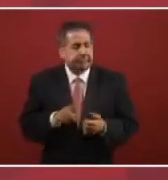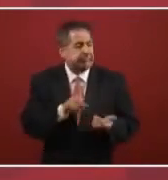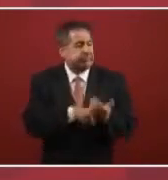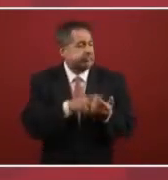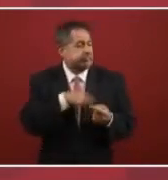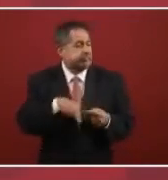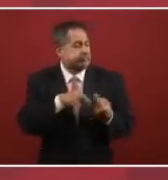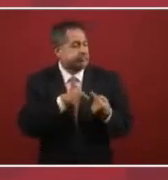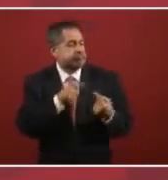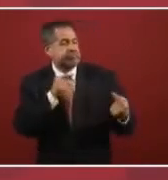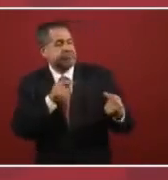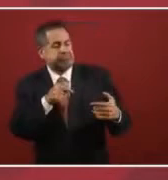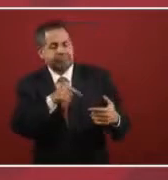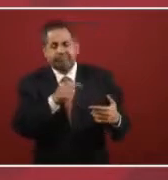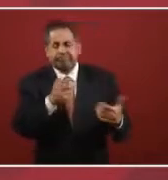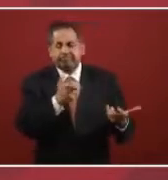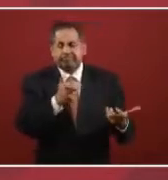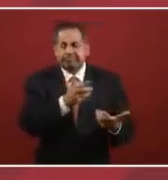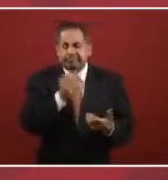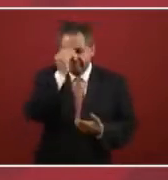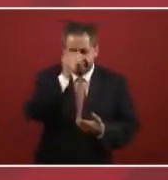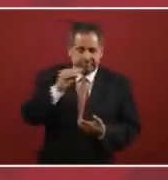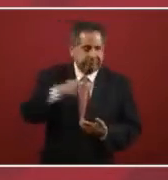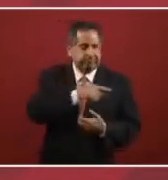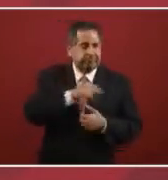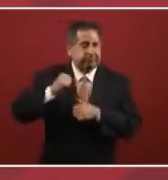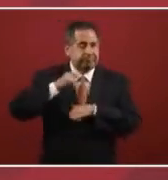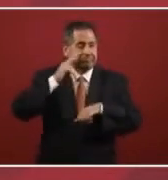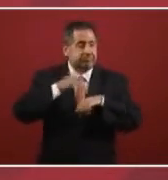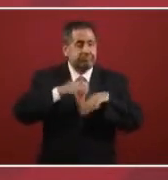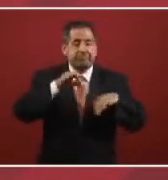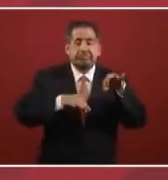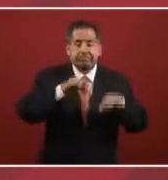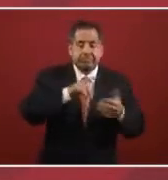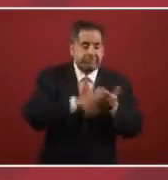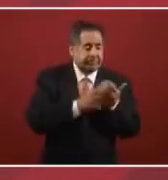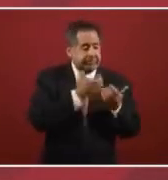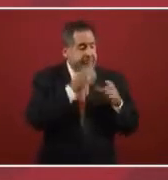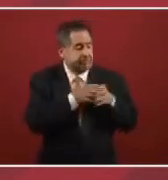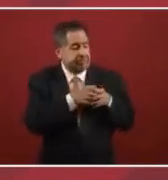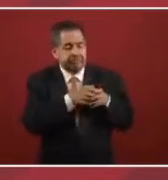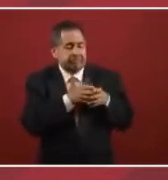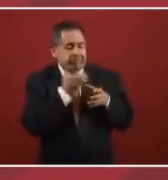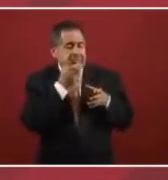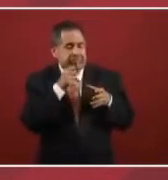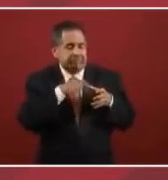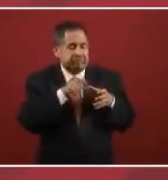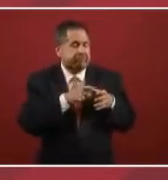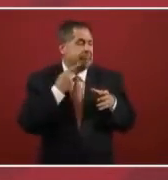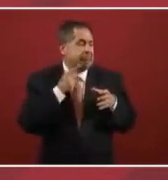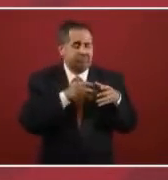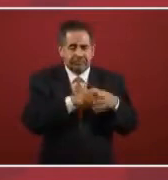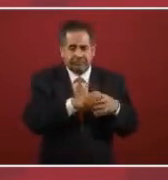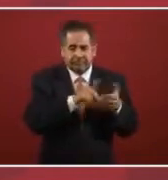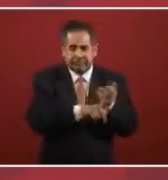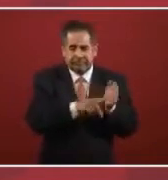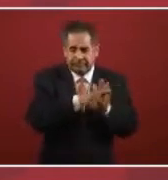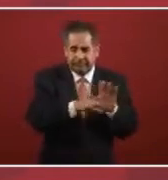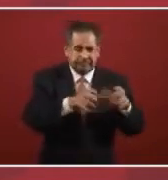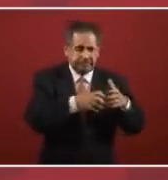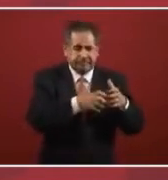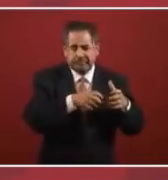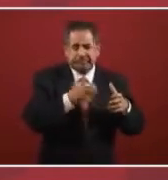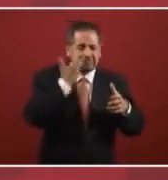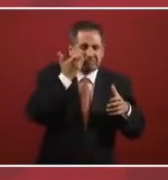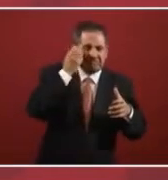nuestros adversarios, de from sus our voceros, adversaries del conservadurismo, and their la conservatism política y and el politics periodismo.